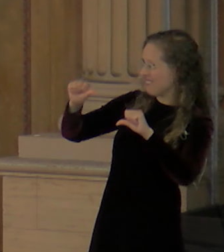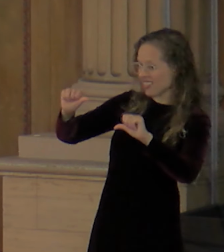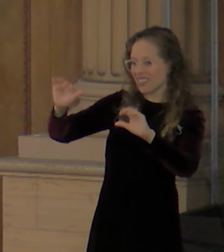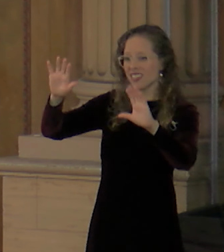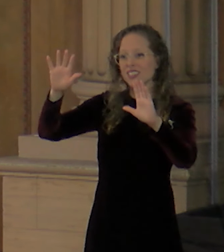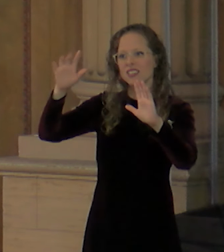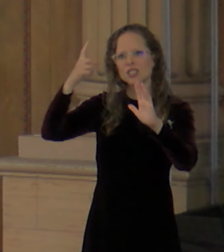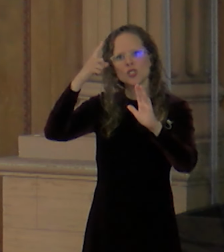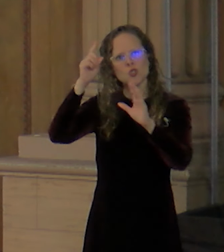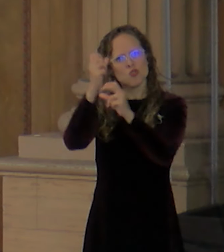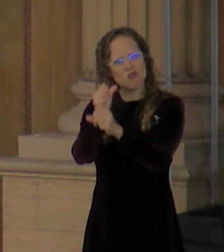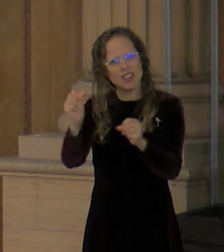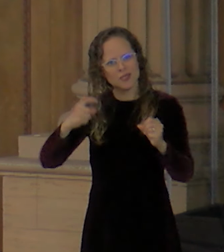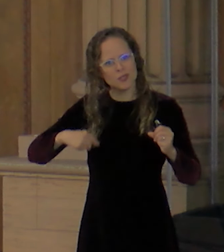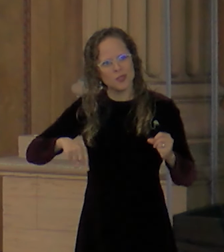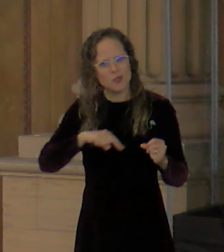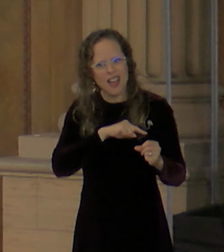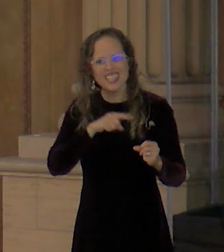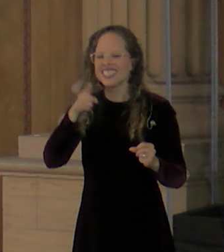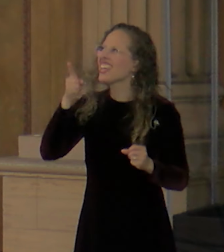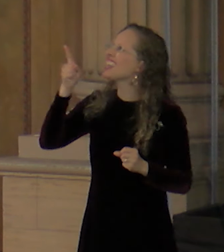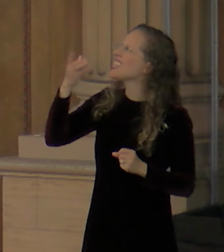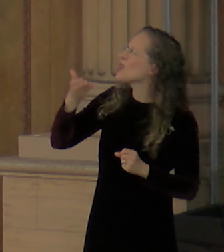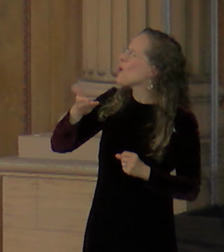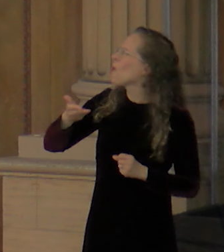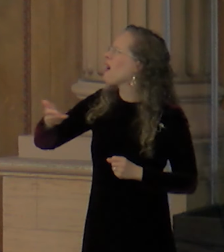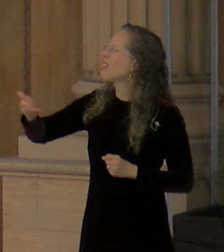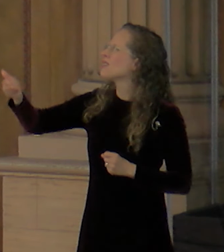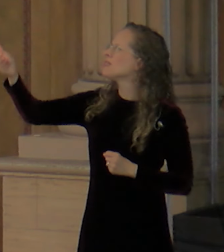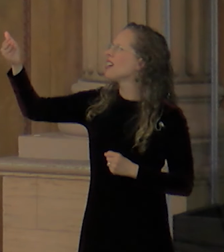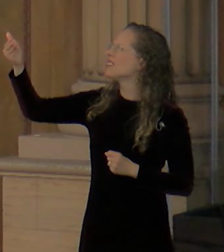so. And he welcomes us into his gladness.